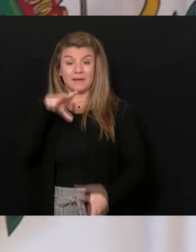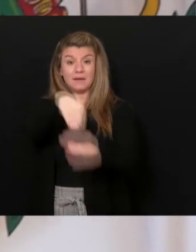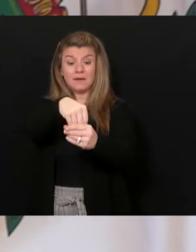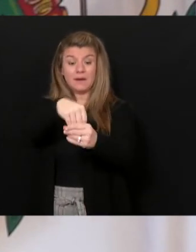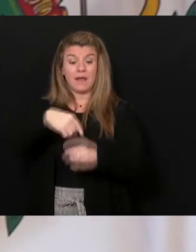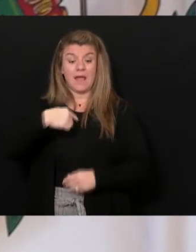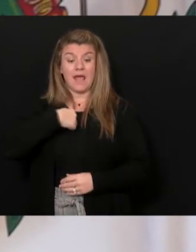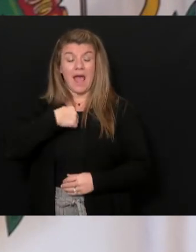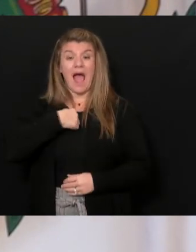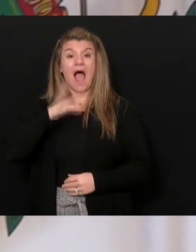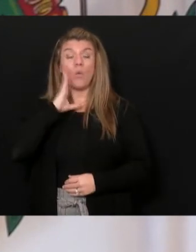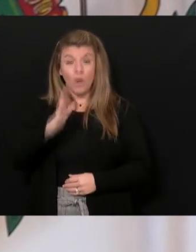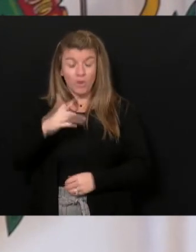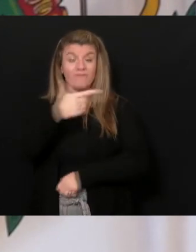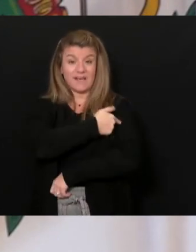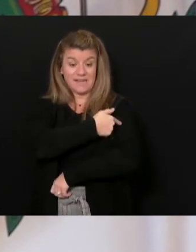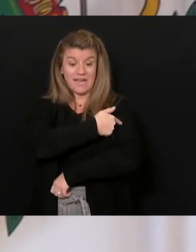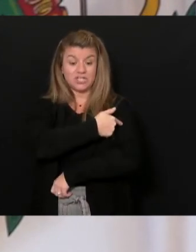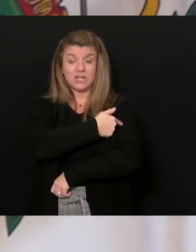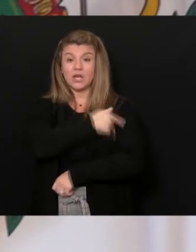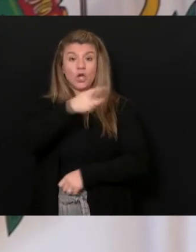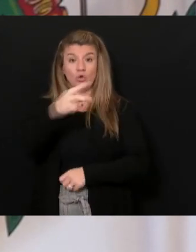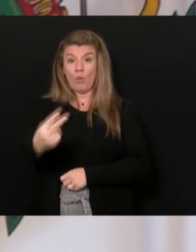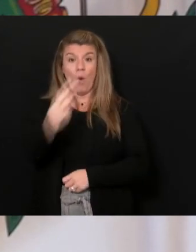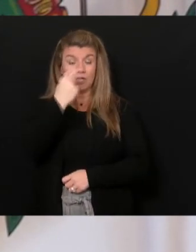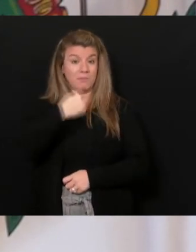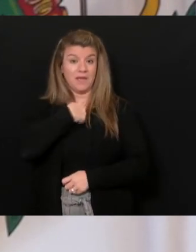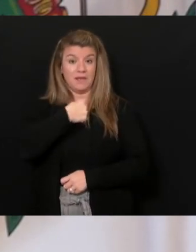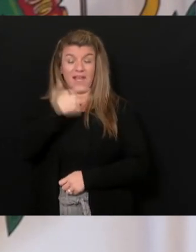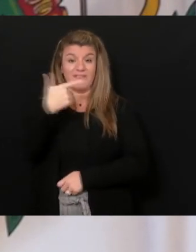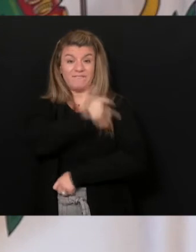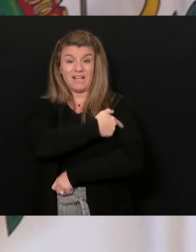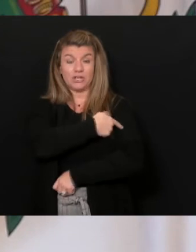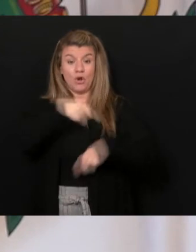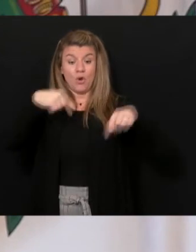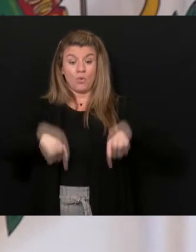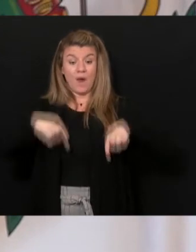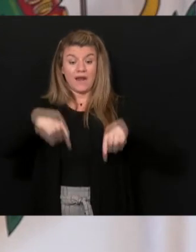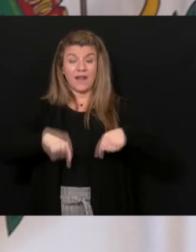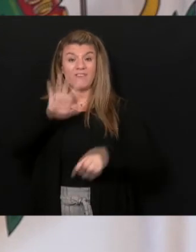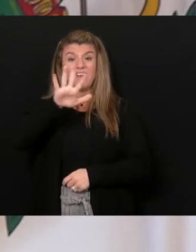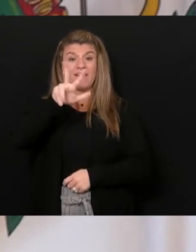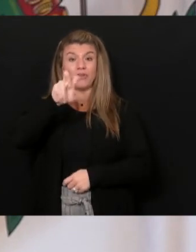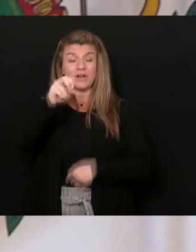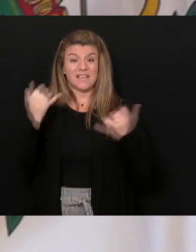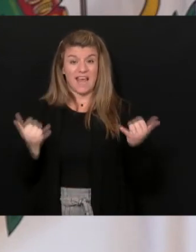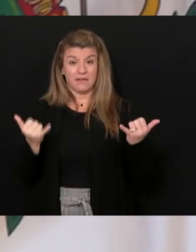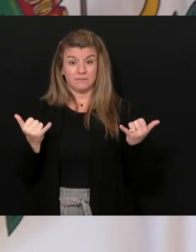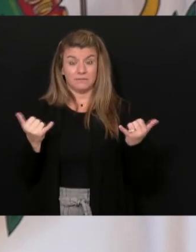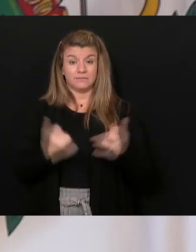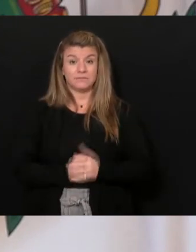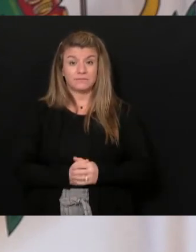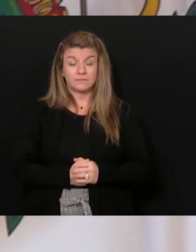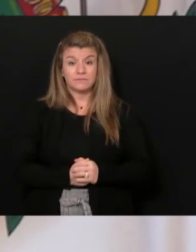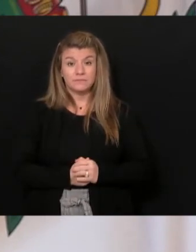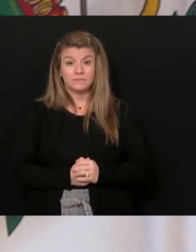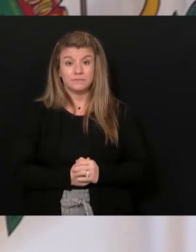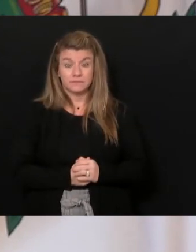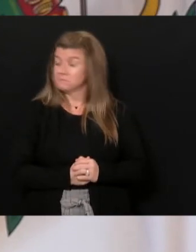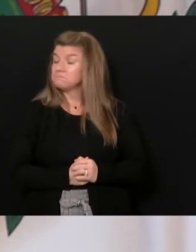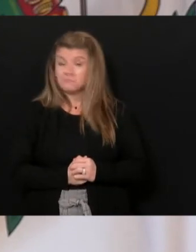get vaccinated, and I'm going to get, so you can see me get vaccinated right here at 5:30 today. Now, with